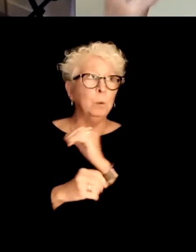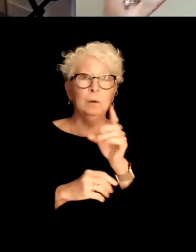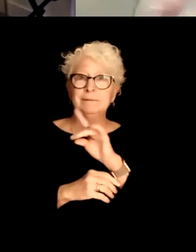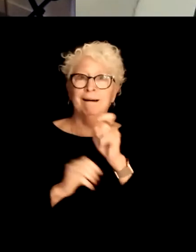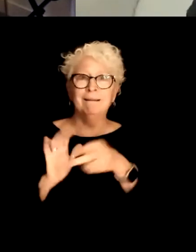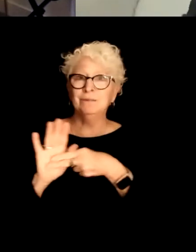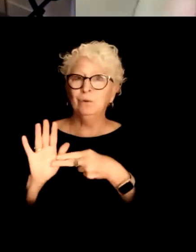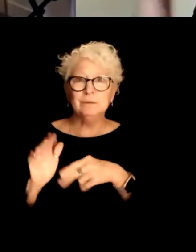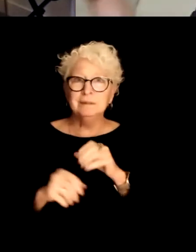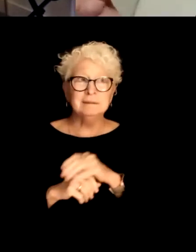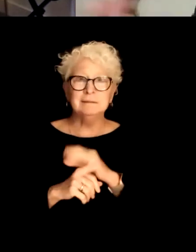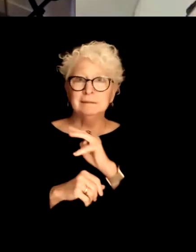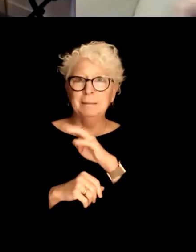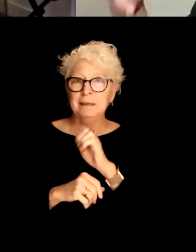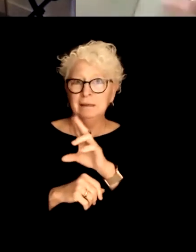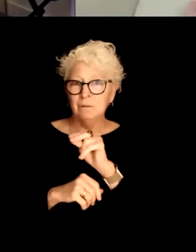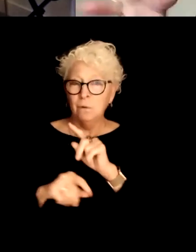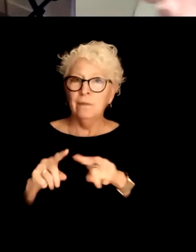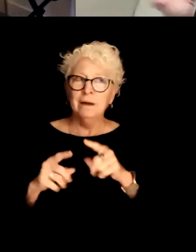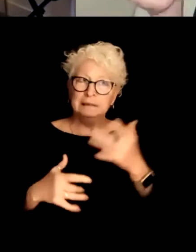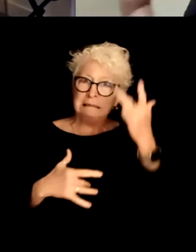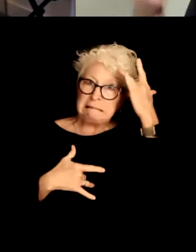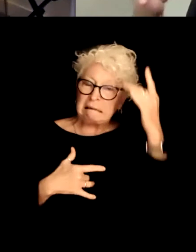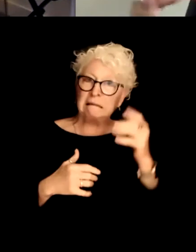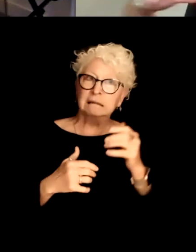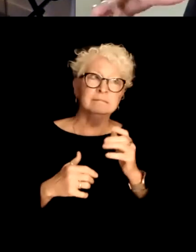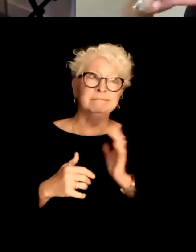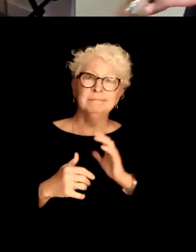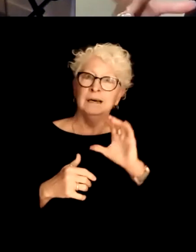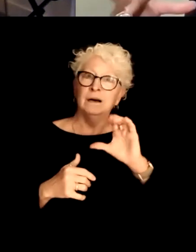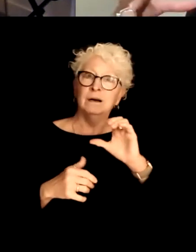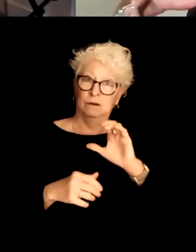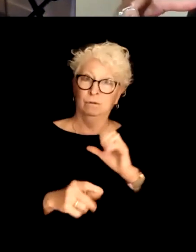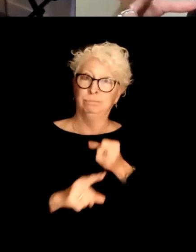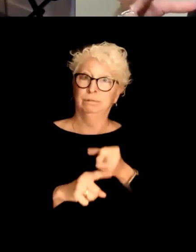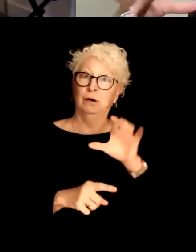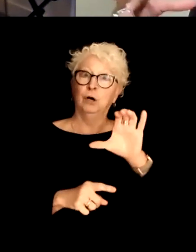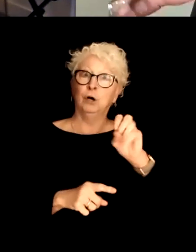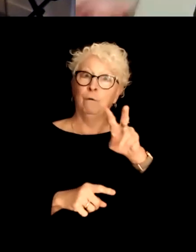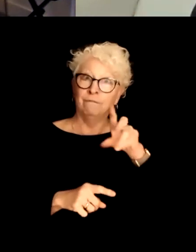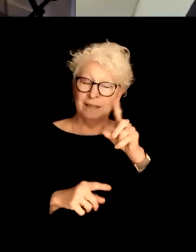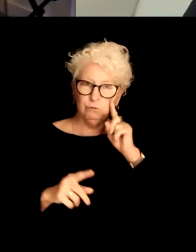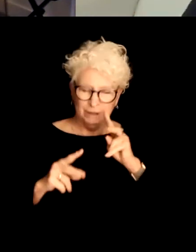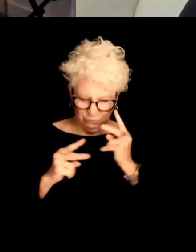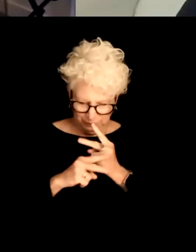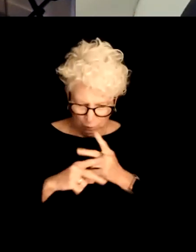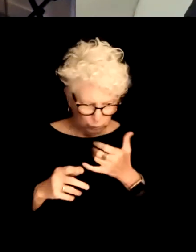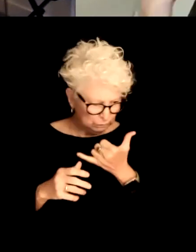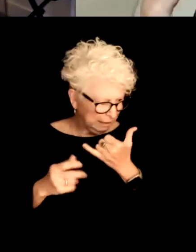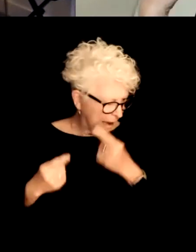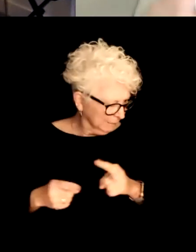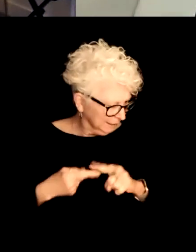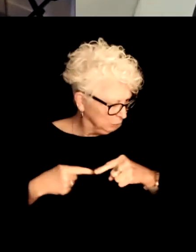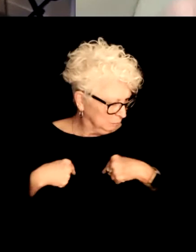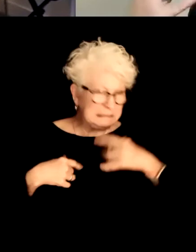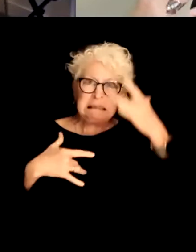they're still sick, and they're trying to figure out these symptomologies, these concepts of symptoms. Now, you and I